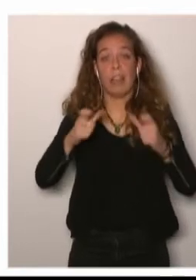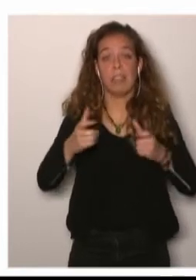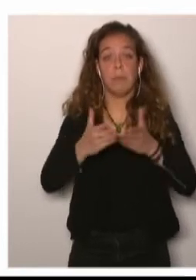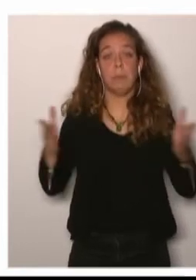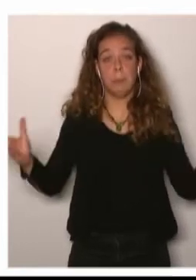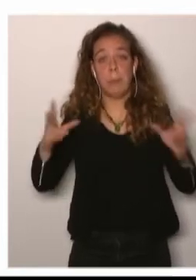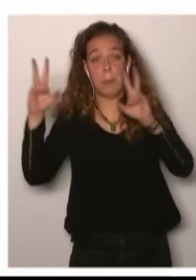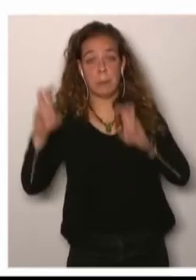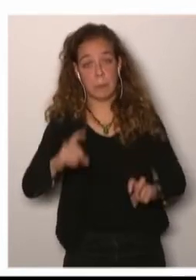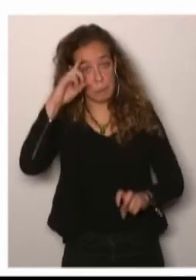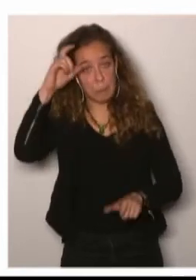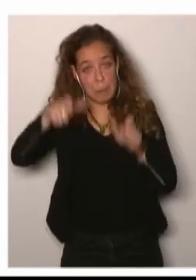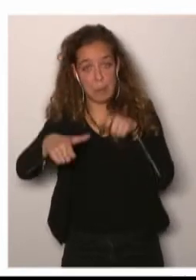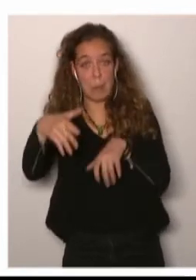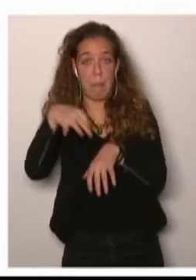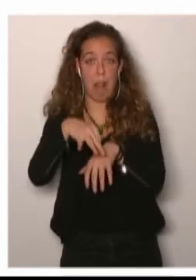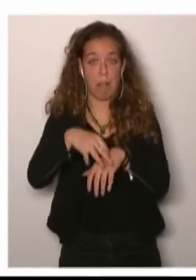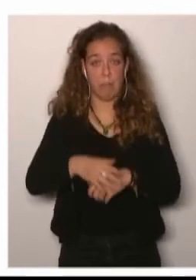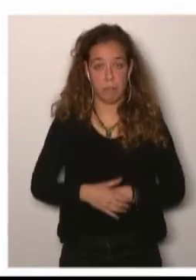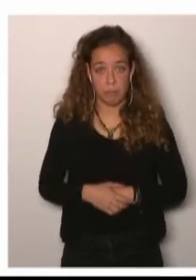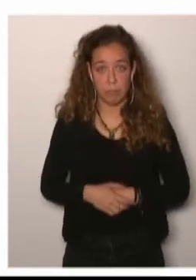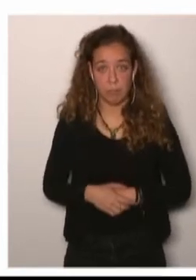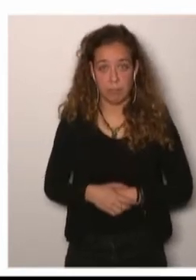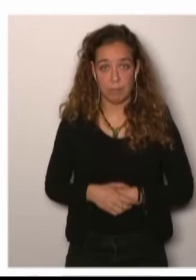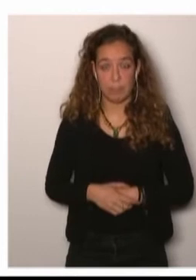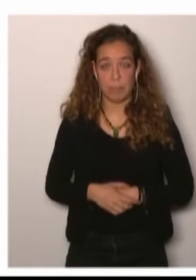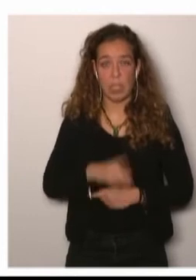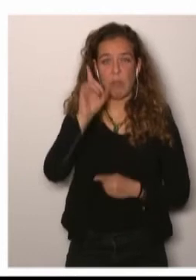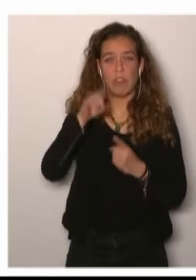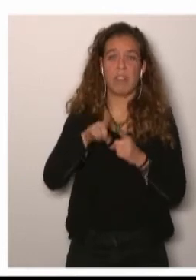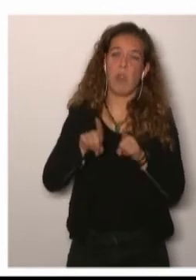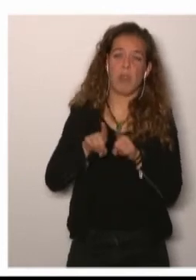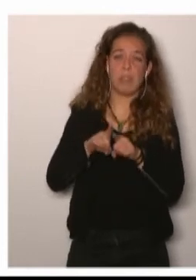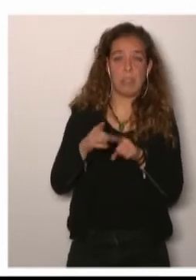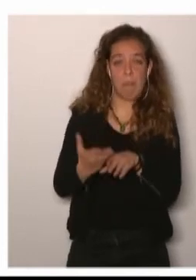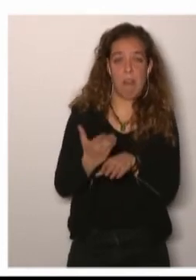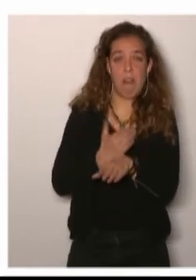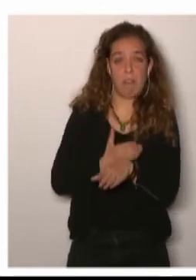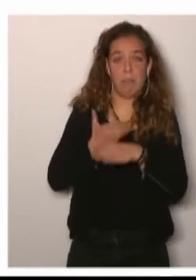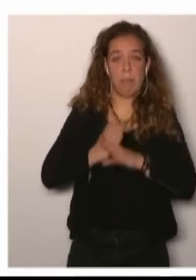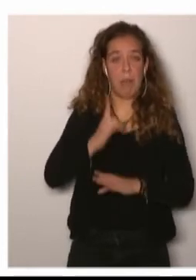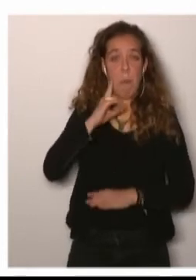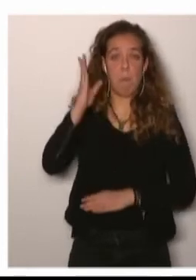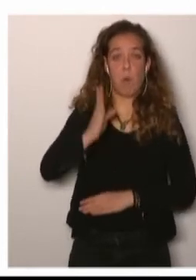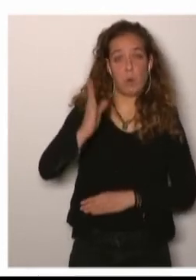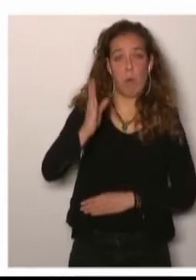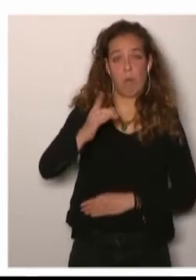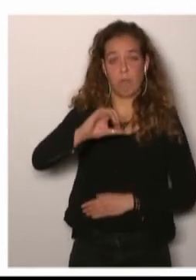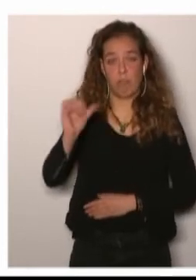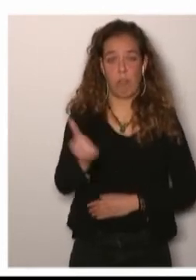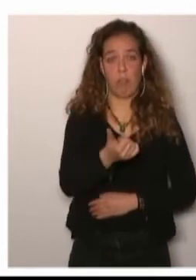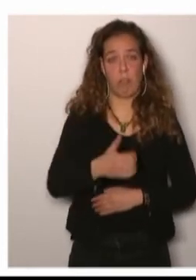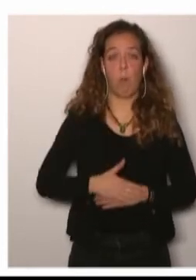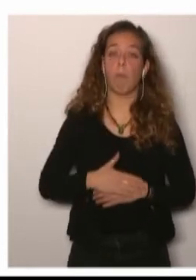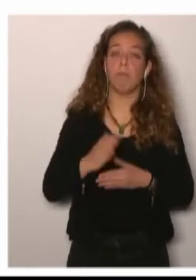Appreciating the need for harmonized and robust data collection beyond clinical trials, acknowledging or including